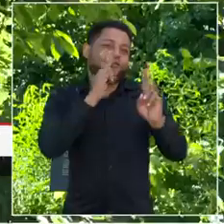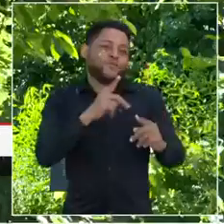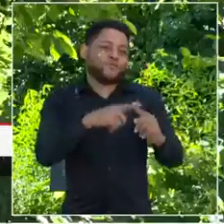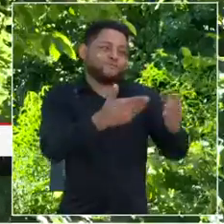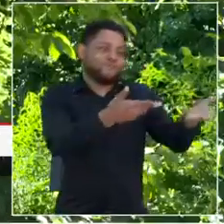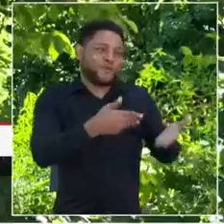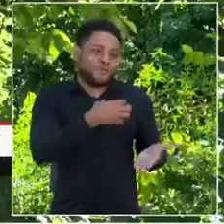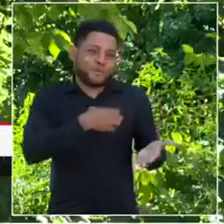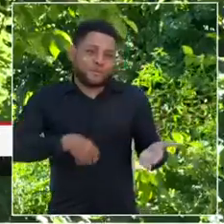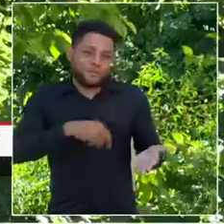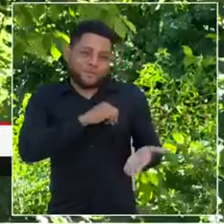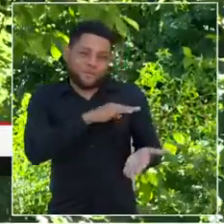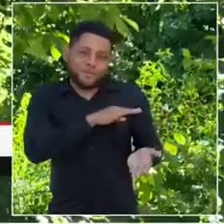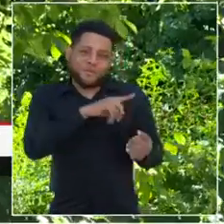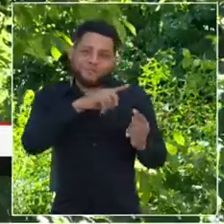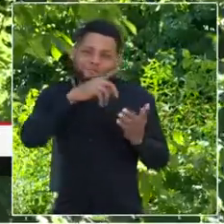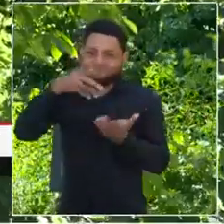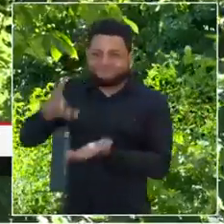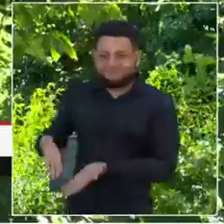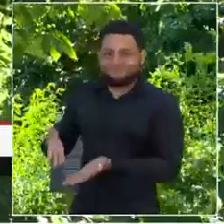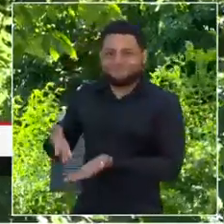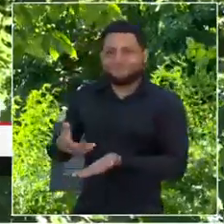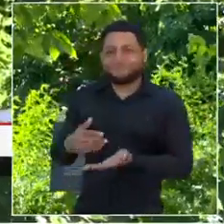round of applause to Mayor Muriel Bowser.